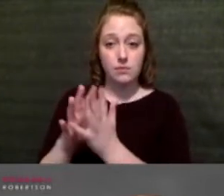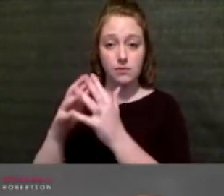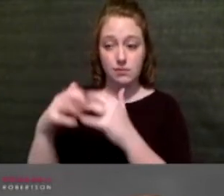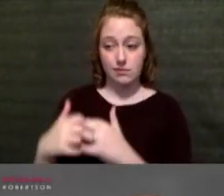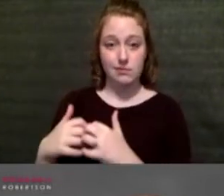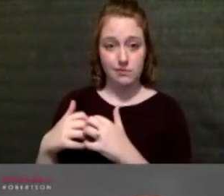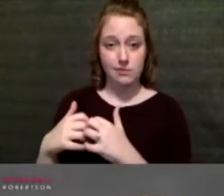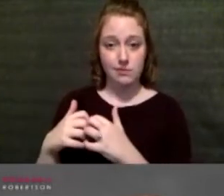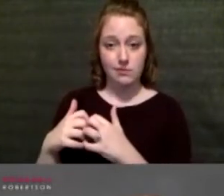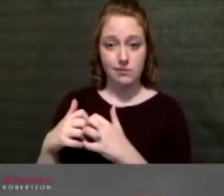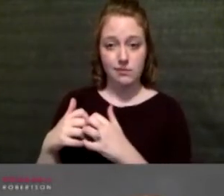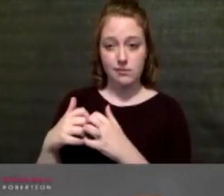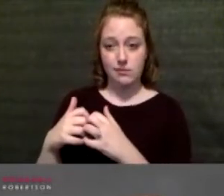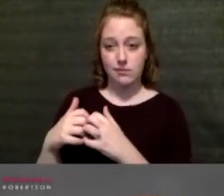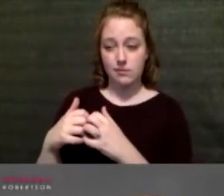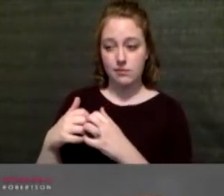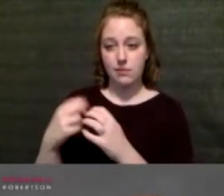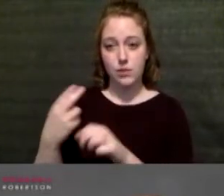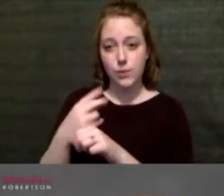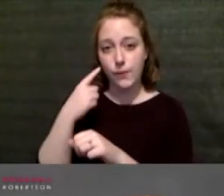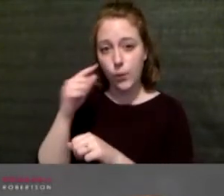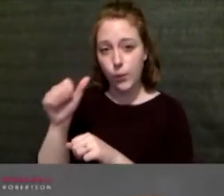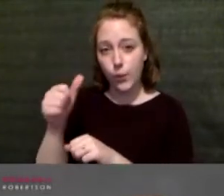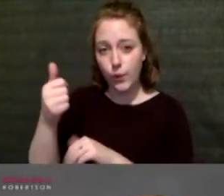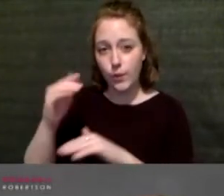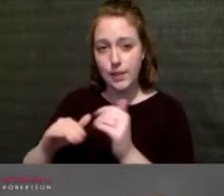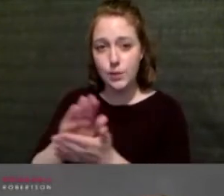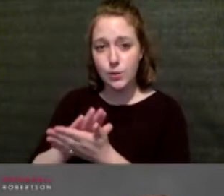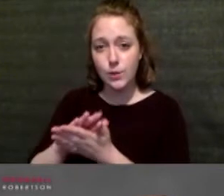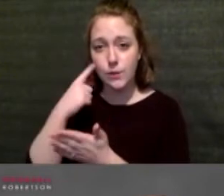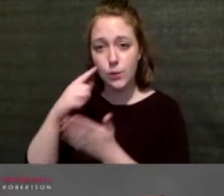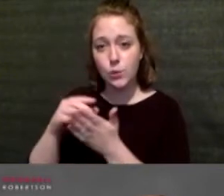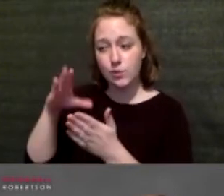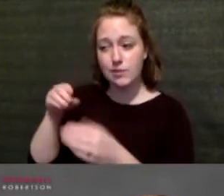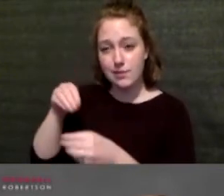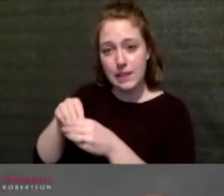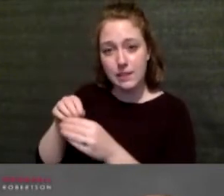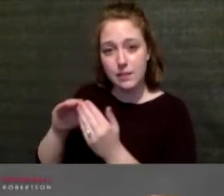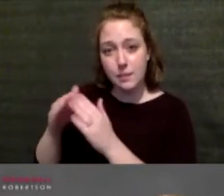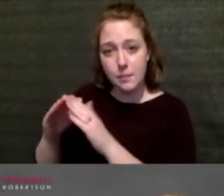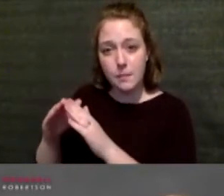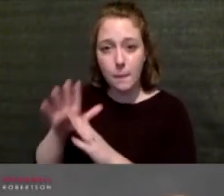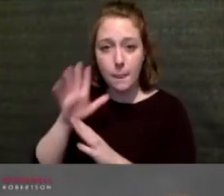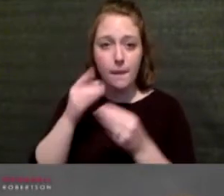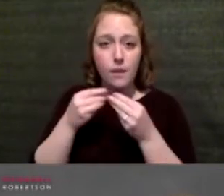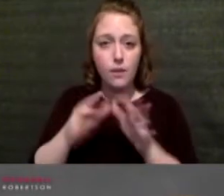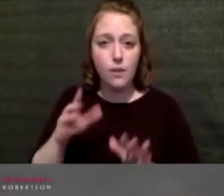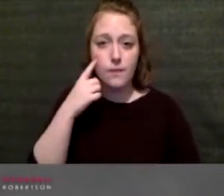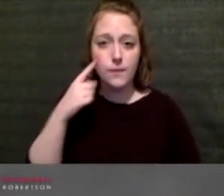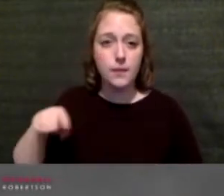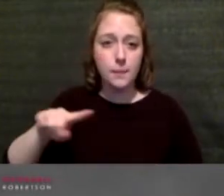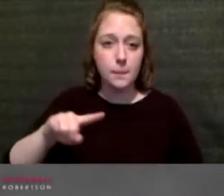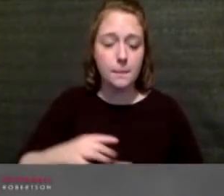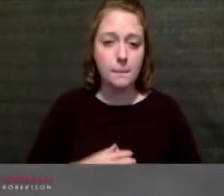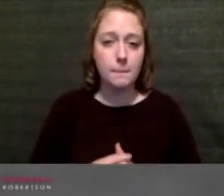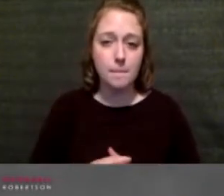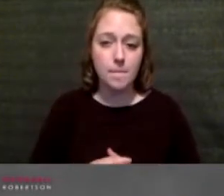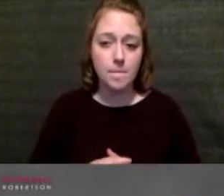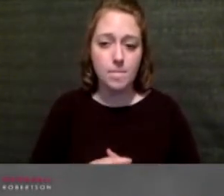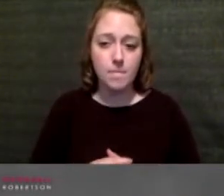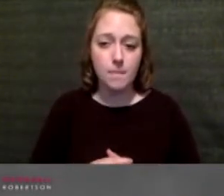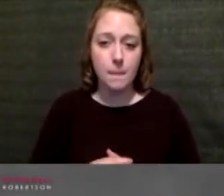repurposing it for anything other than the school for students in that community would be a loss for that community. It would not serve